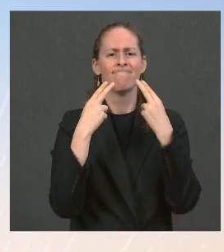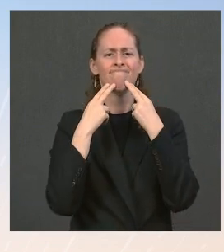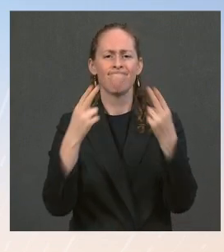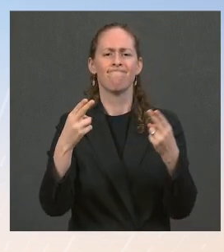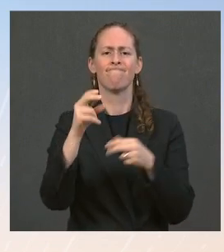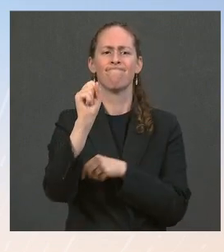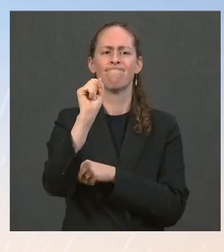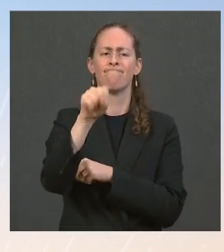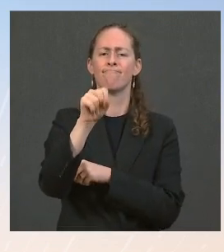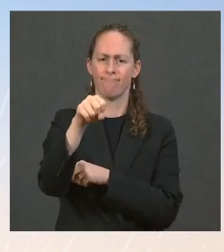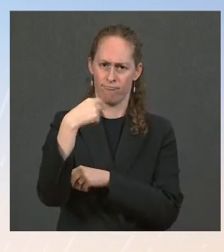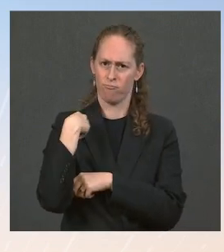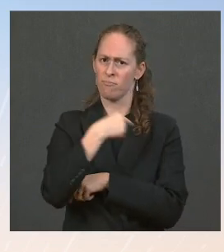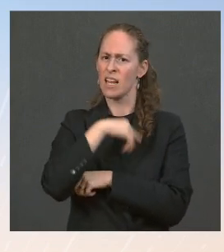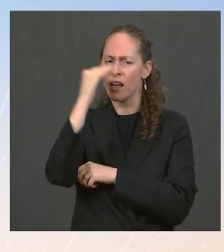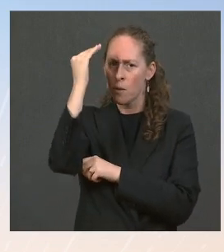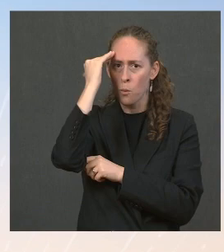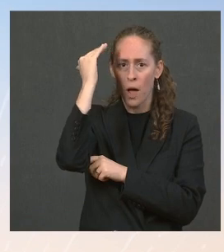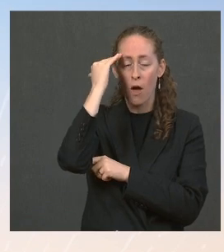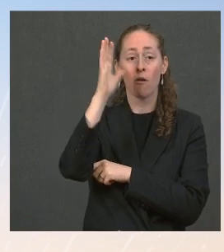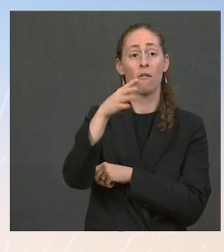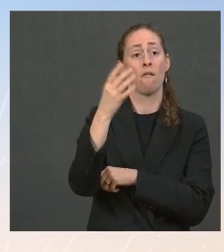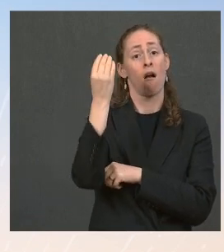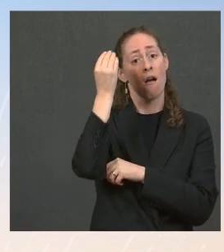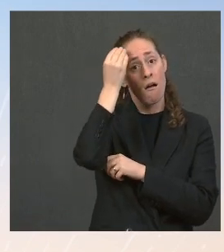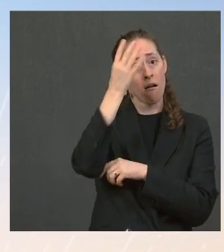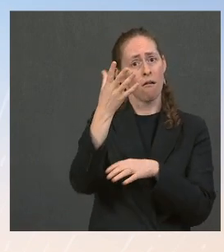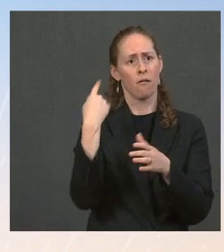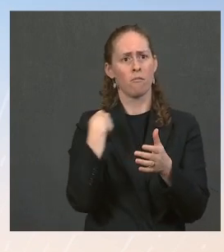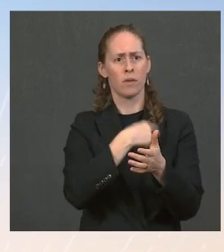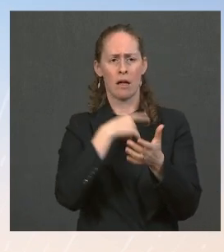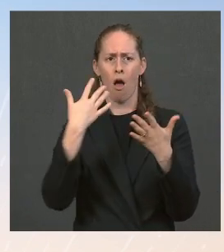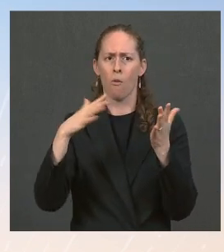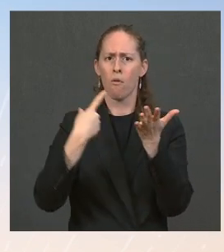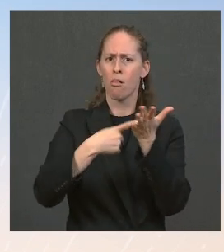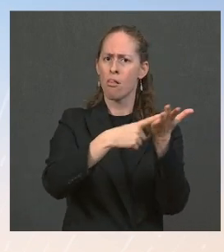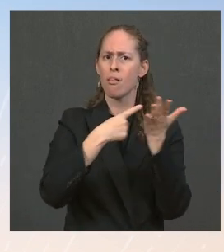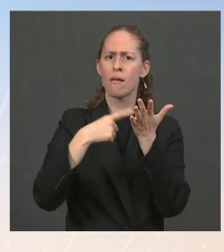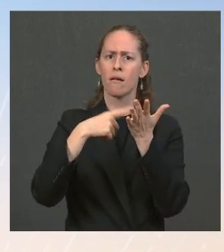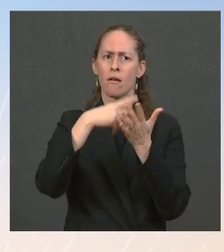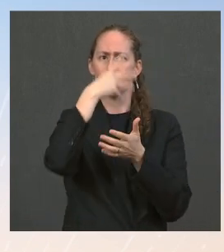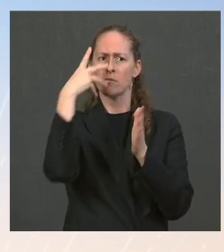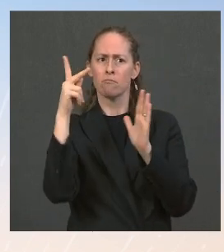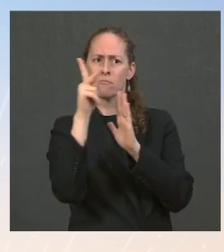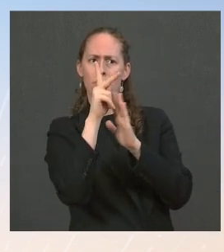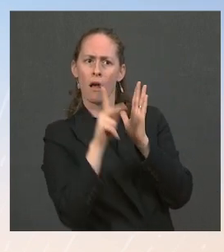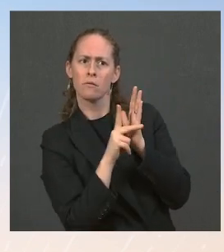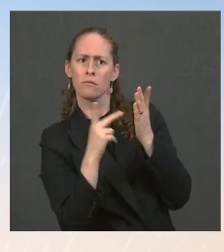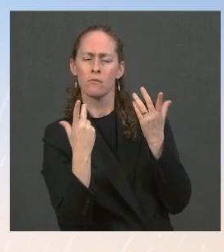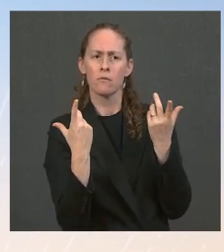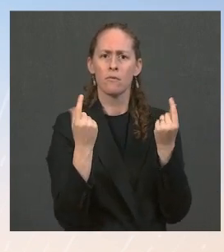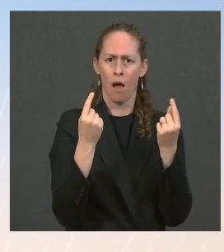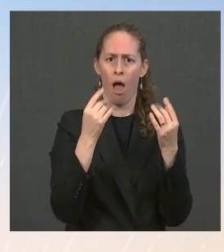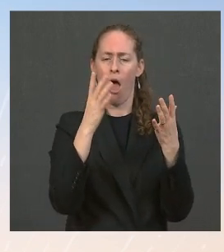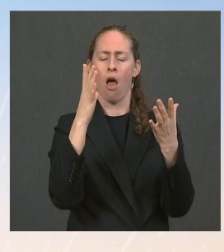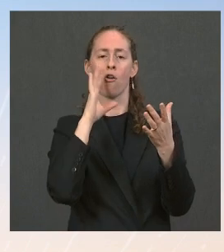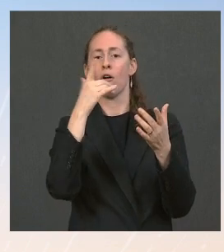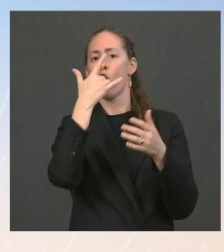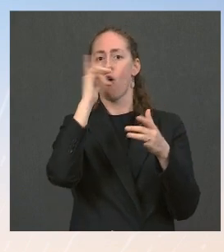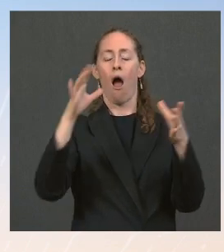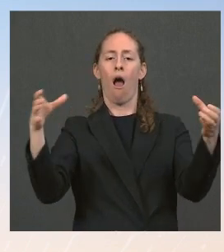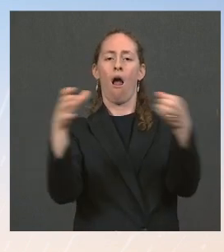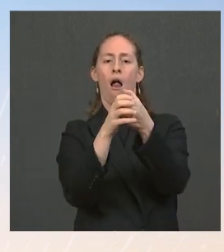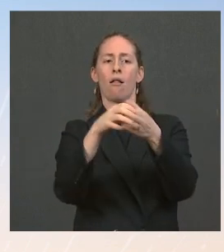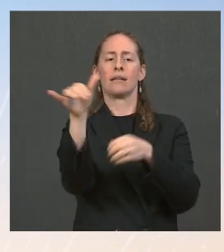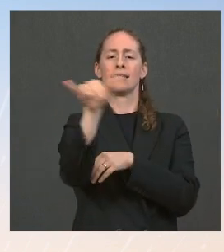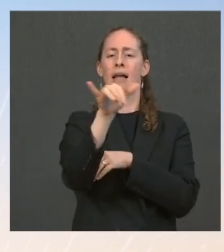separately address what our immigration policies are and understand that people are combining them, but that's why I asked that question. I would also reiterate that